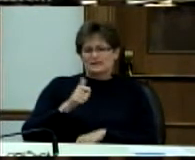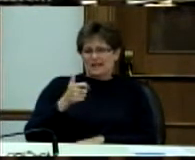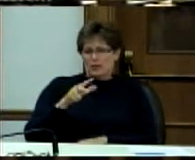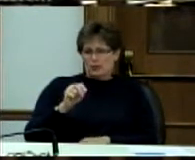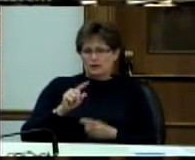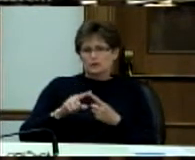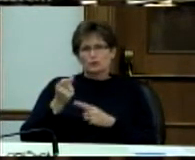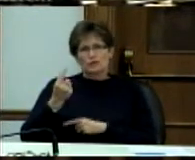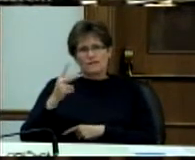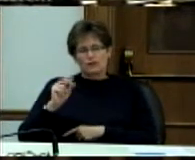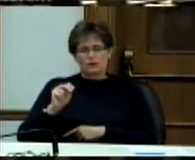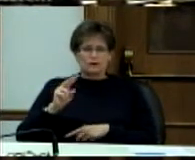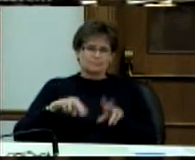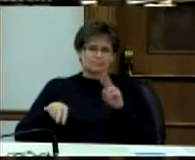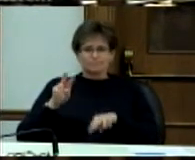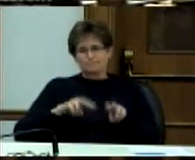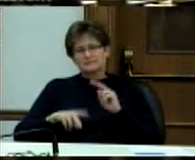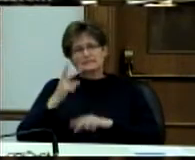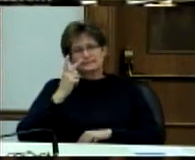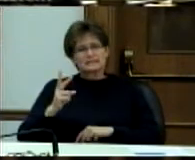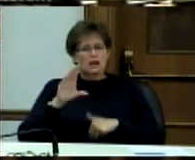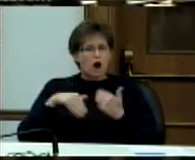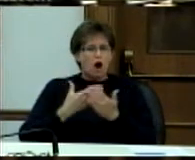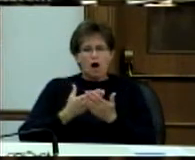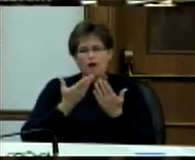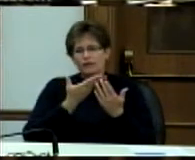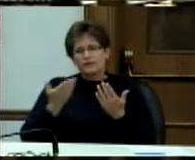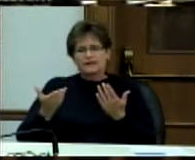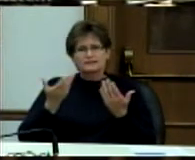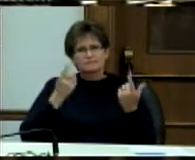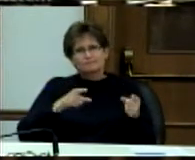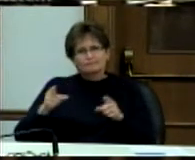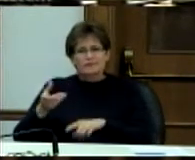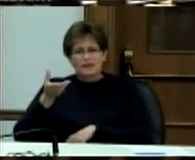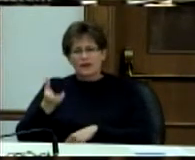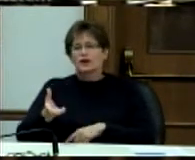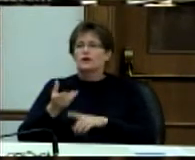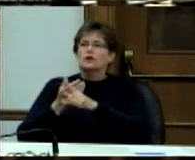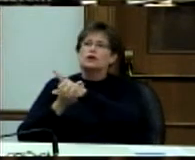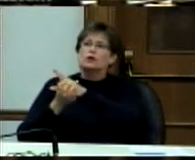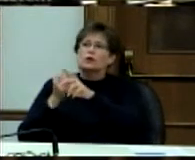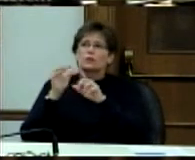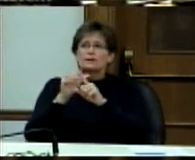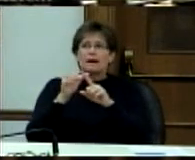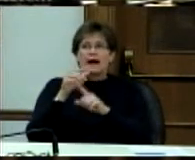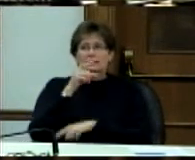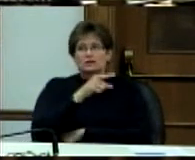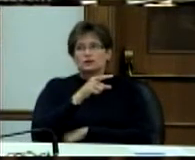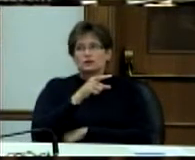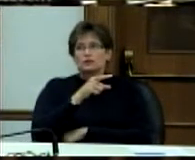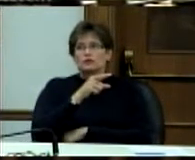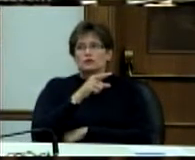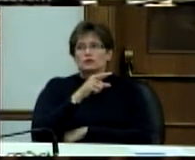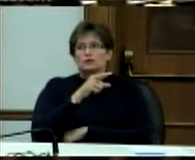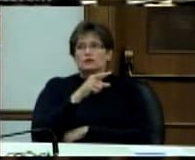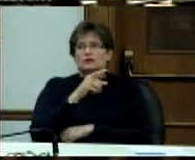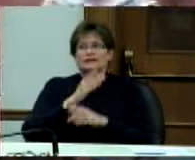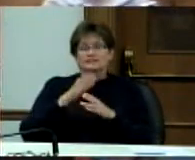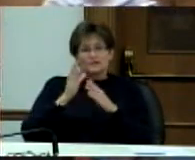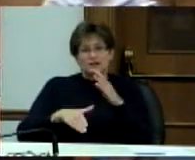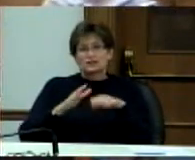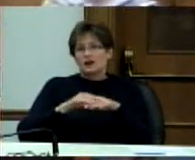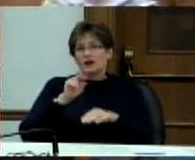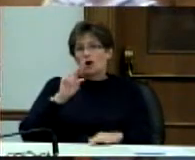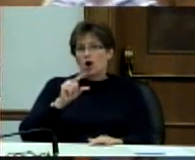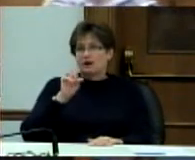between 10:30 and 11:30 to see all the good stuff that's happening. Just a reminder, it is completed